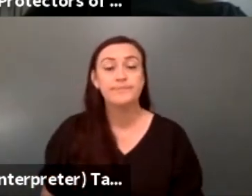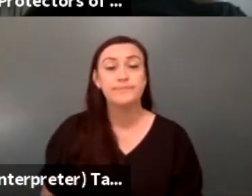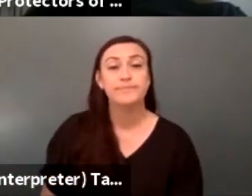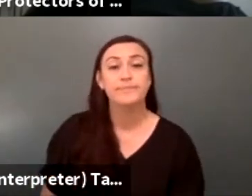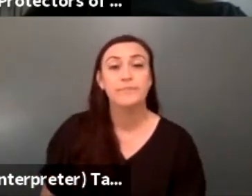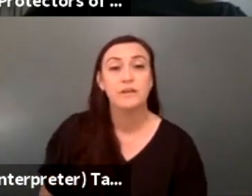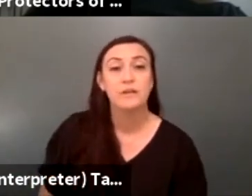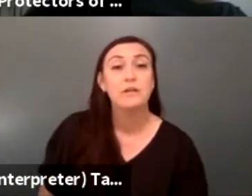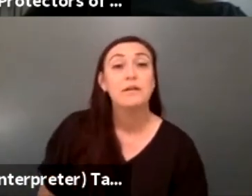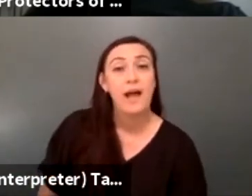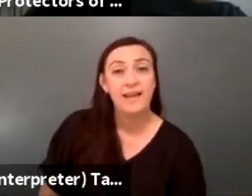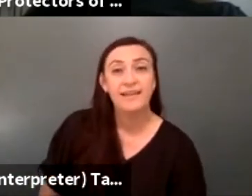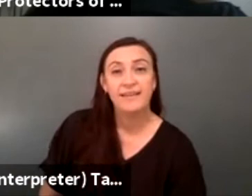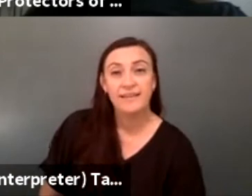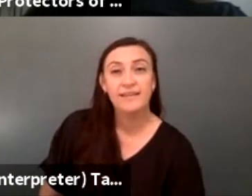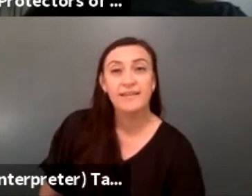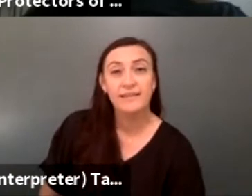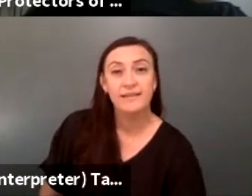Hi.